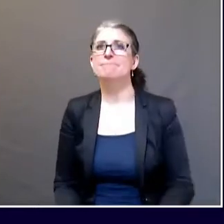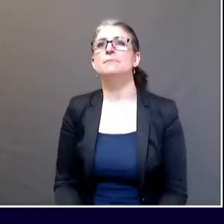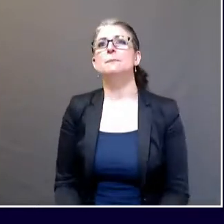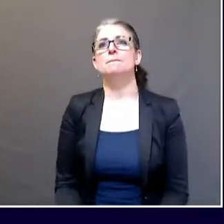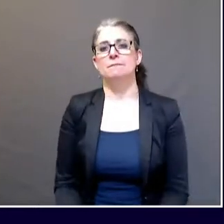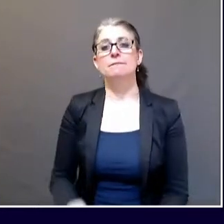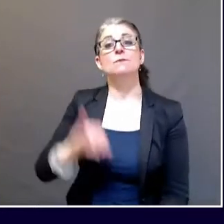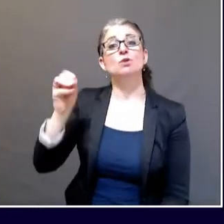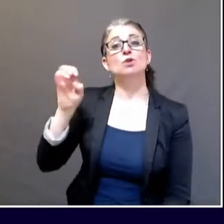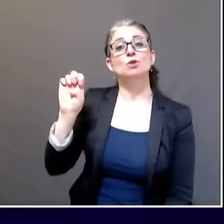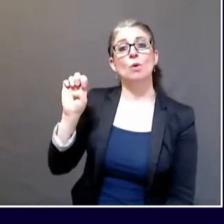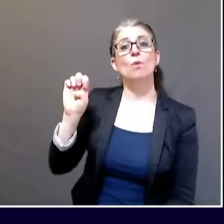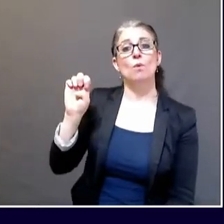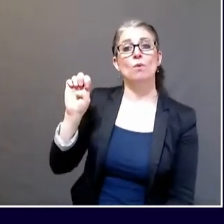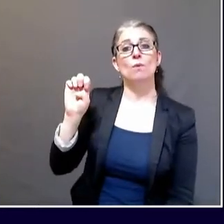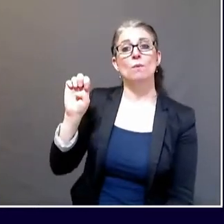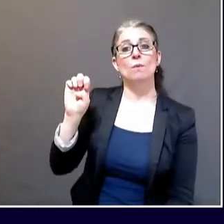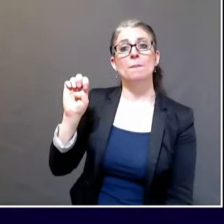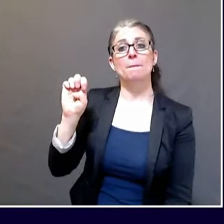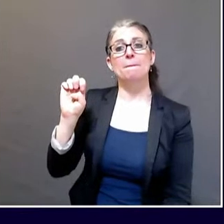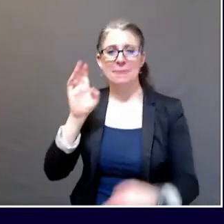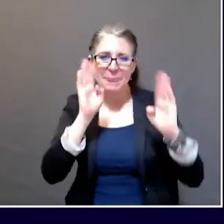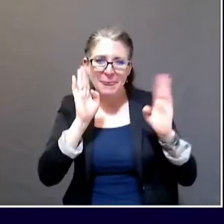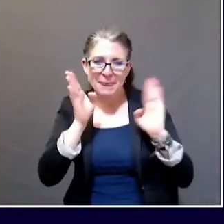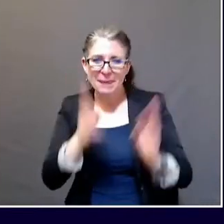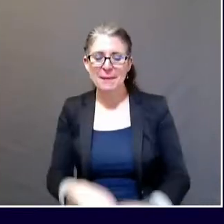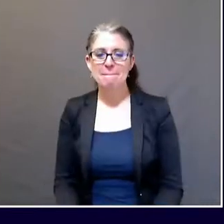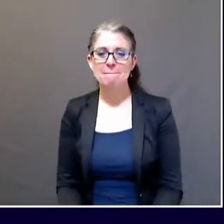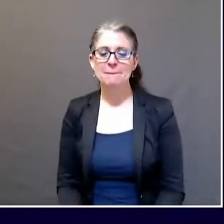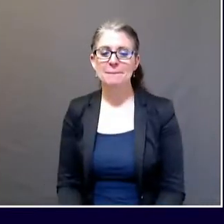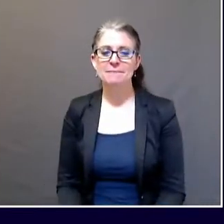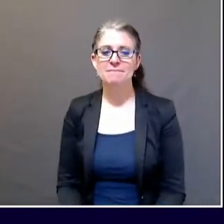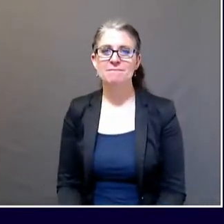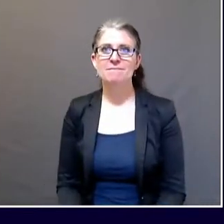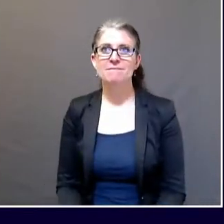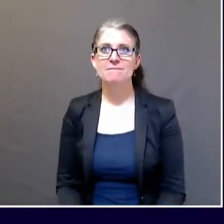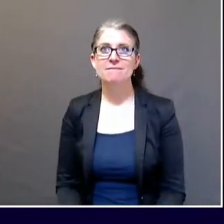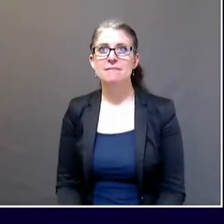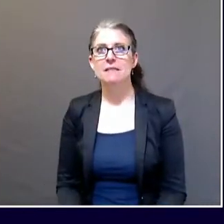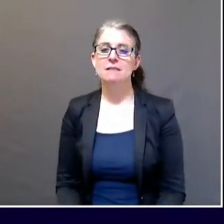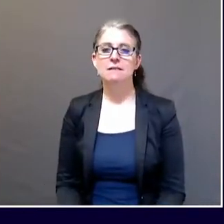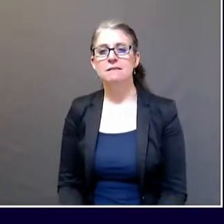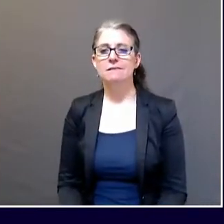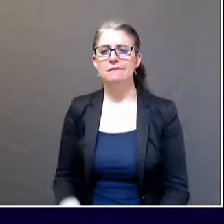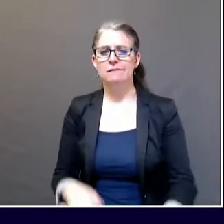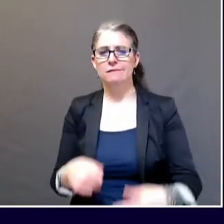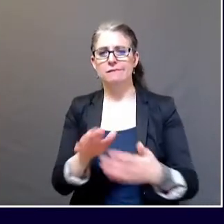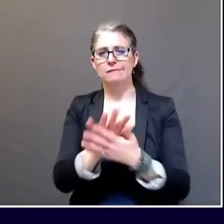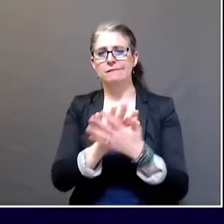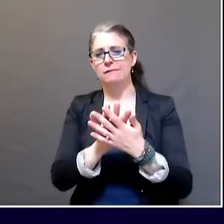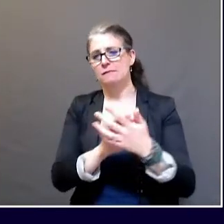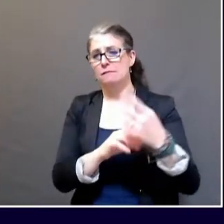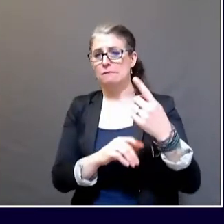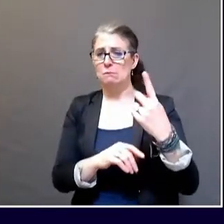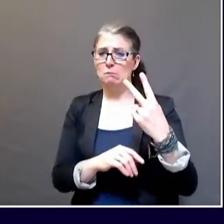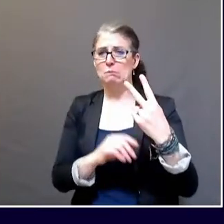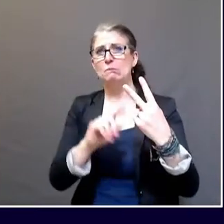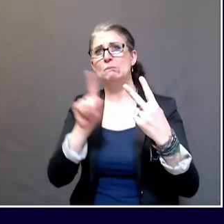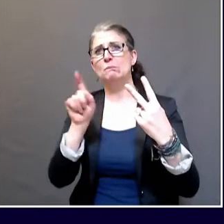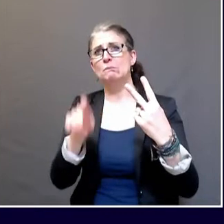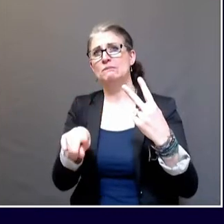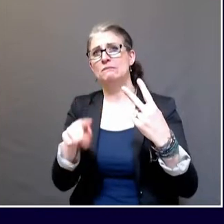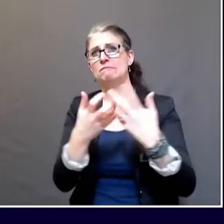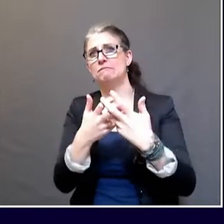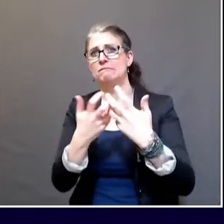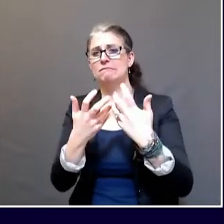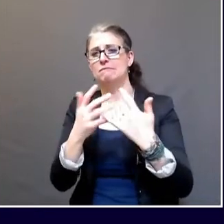Yes, hi, sorry about that. A couple of questions. The first comes from a reader.